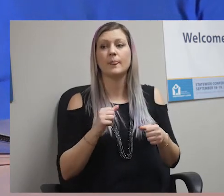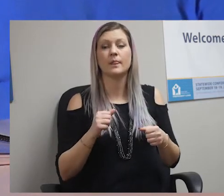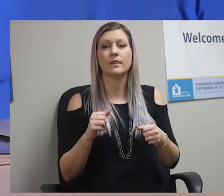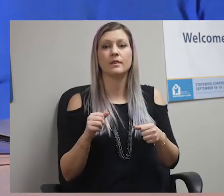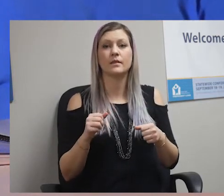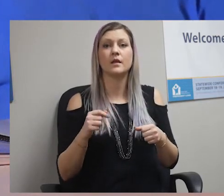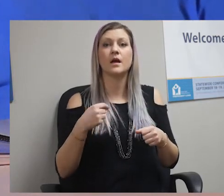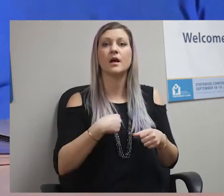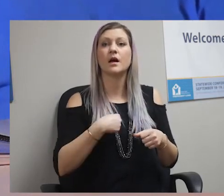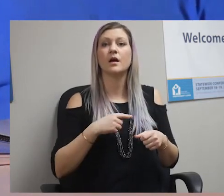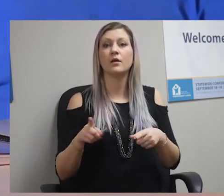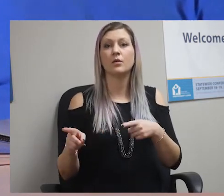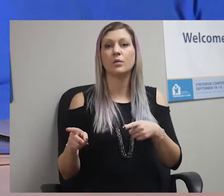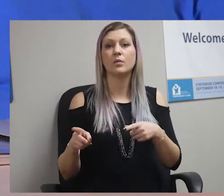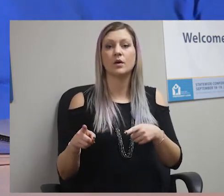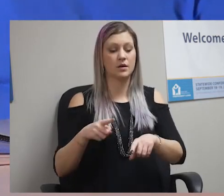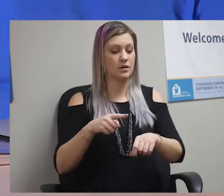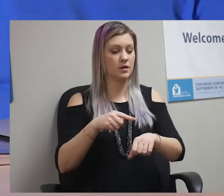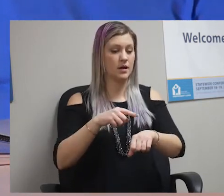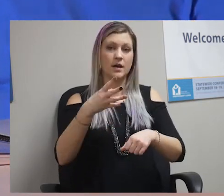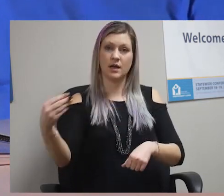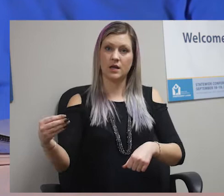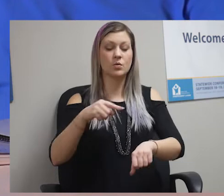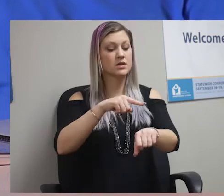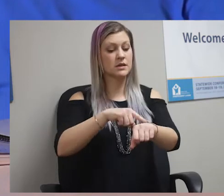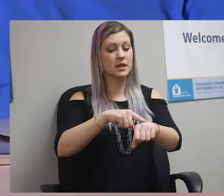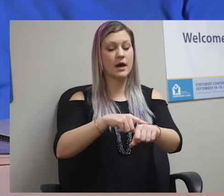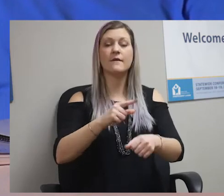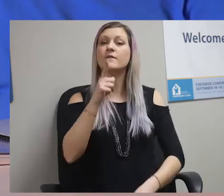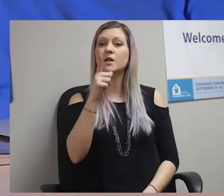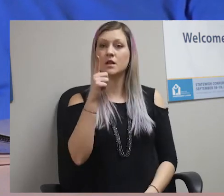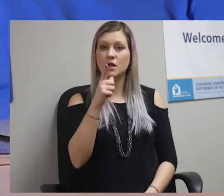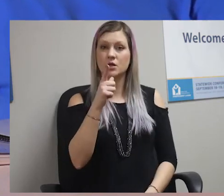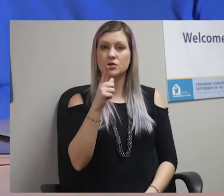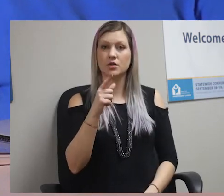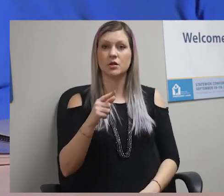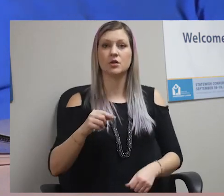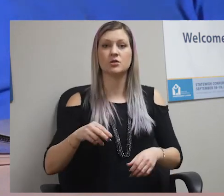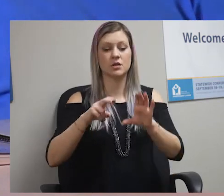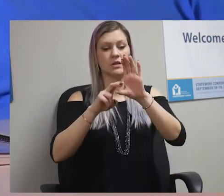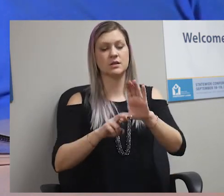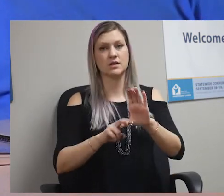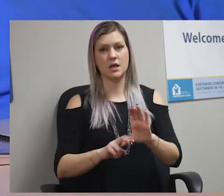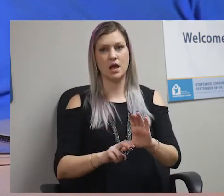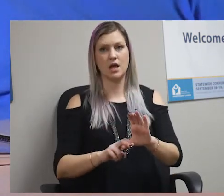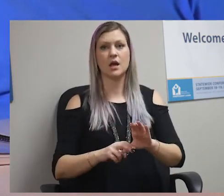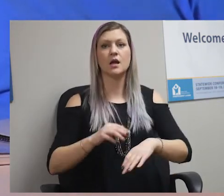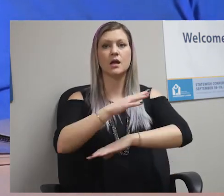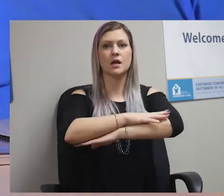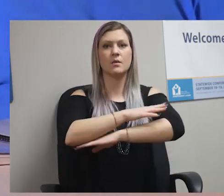I go down there and she was just ready to go to lunch. So she went down to lunch. She sat at a table with 5 other